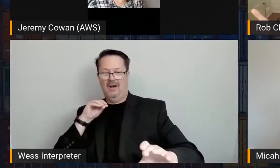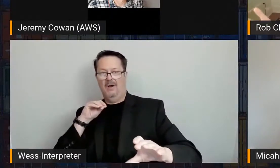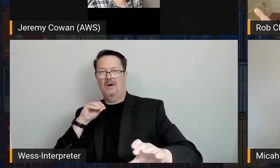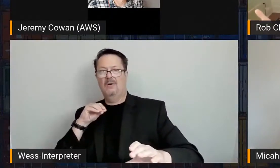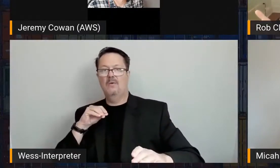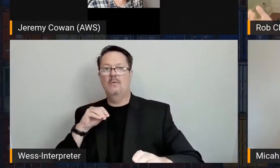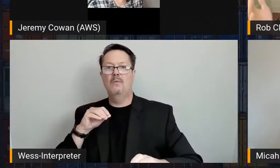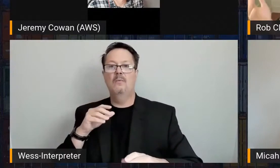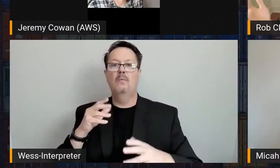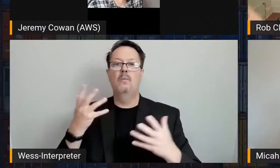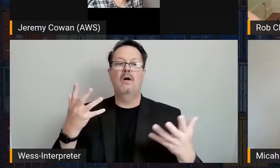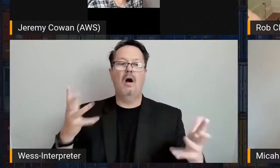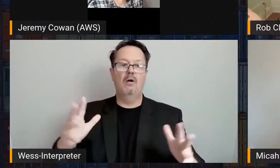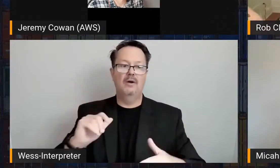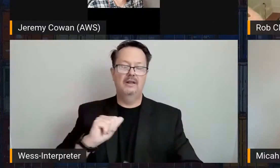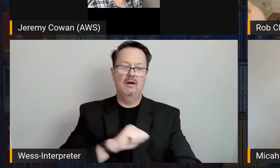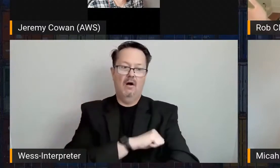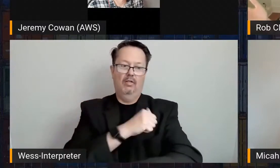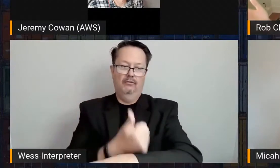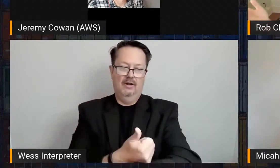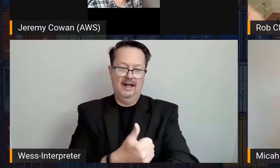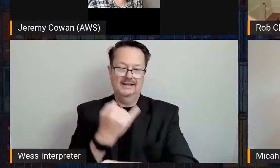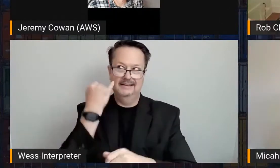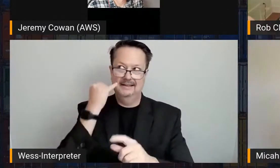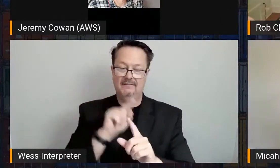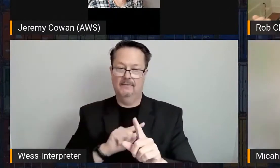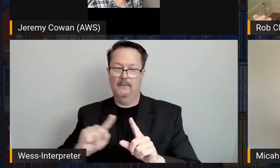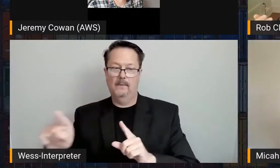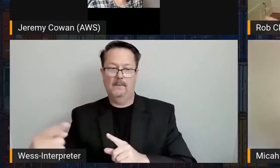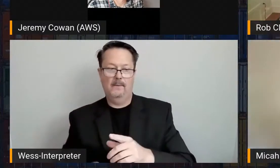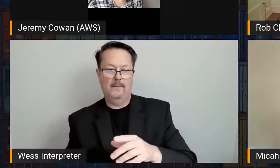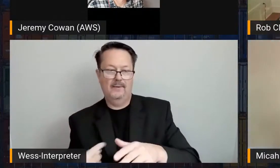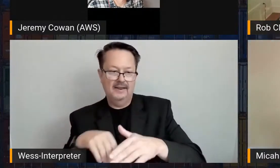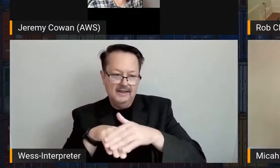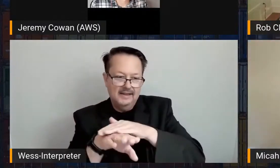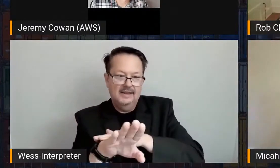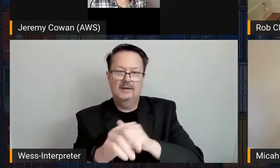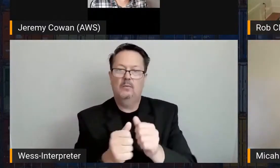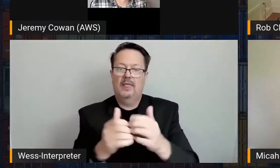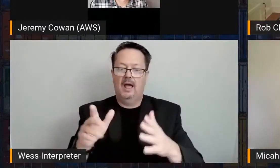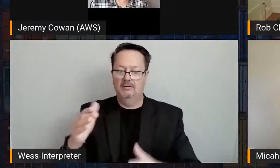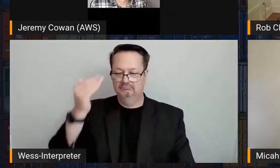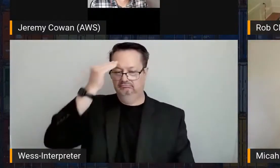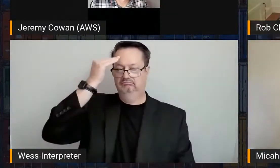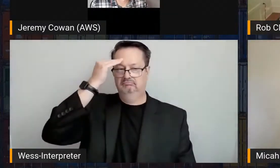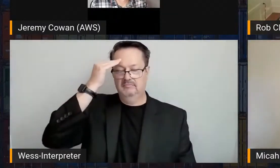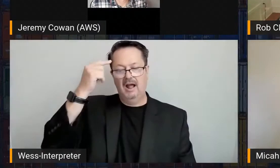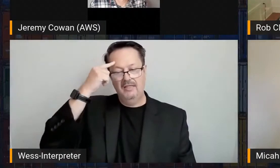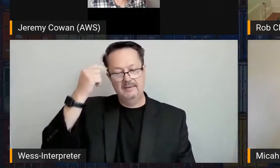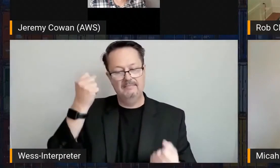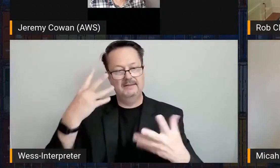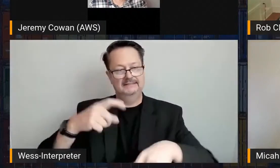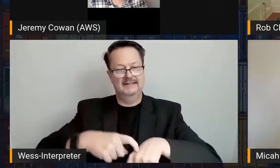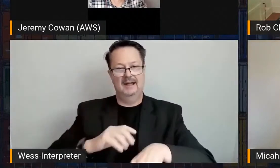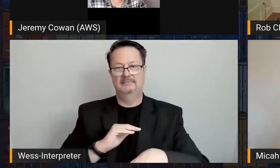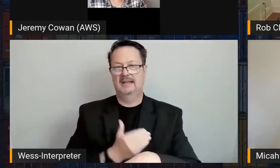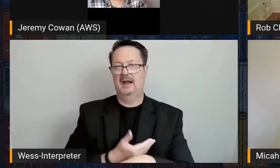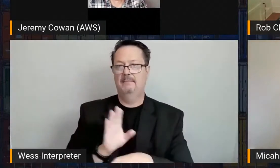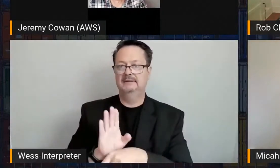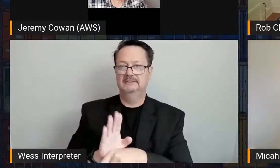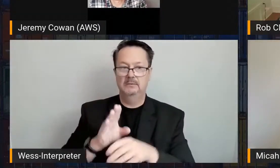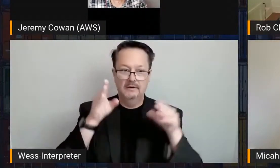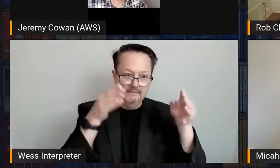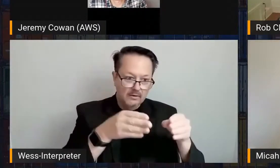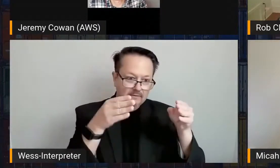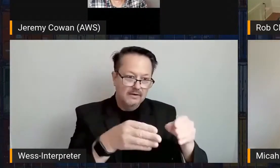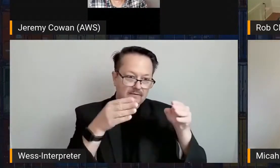can already do if it is subverted without an escalation of privilege. And I think a lot of the time in the industry, we spend a lot of time focused